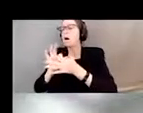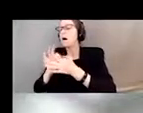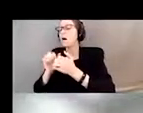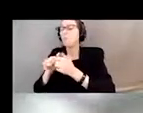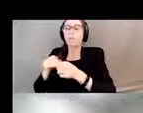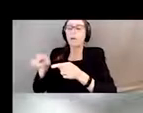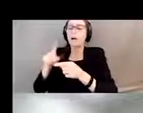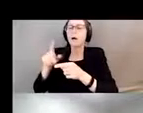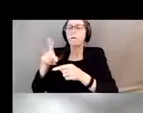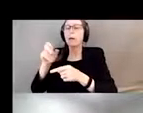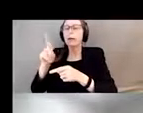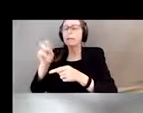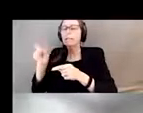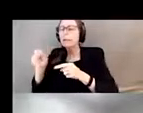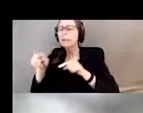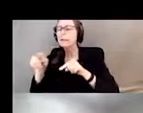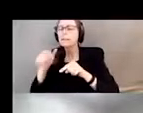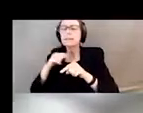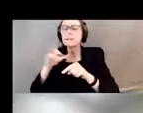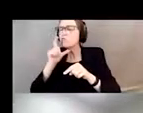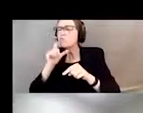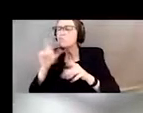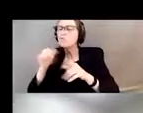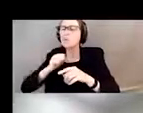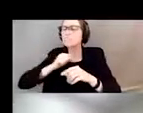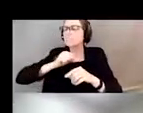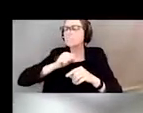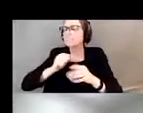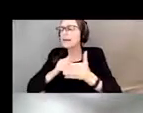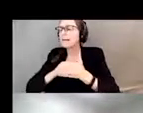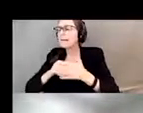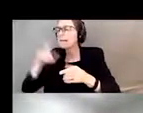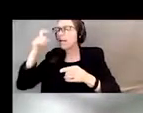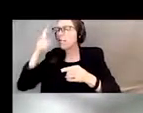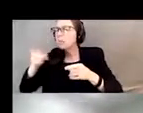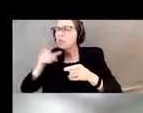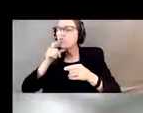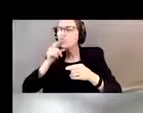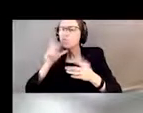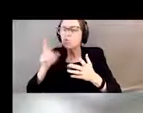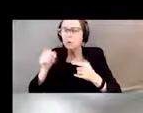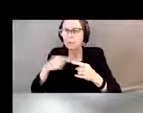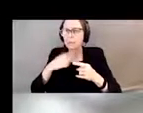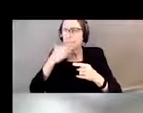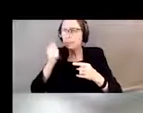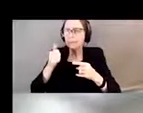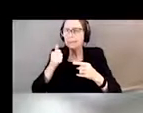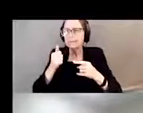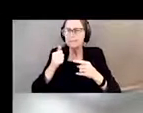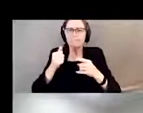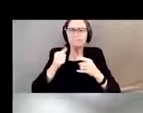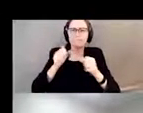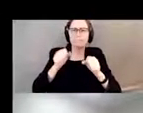intelligence service to find these Afghan resistance groups and figure out who will be the best to